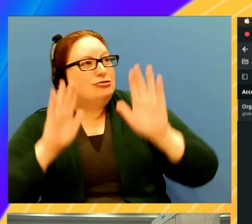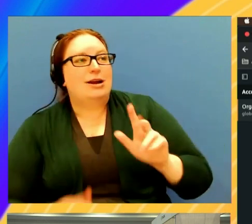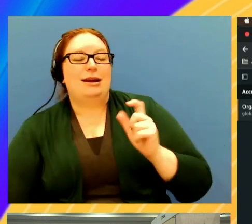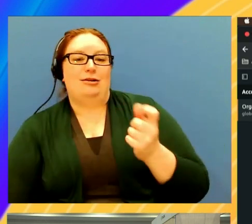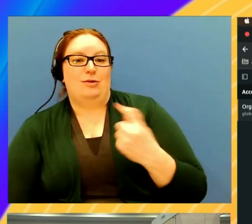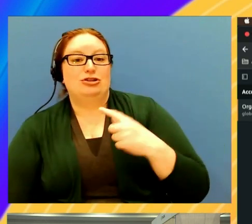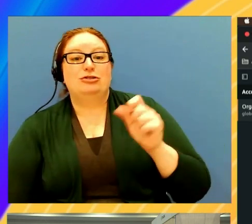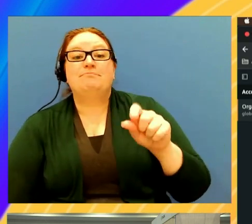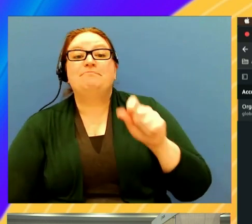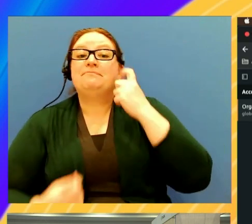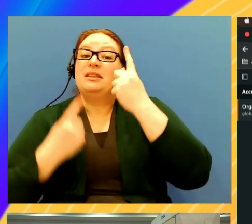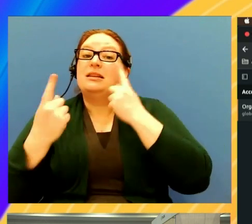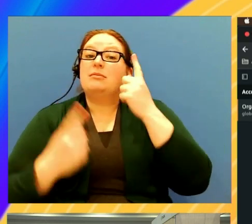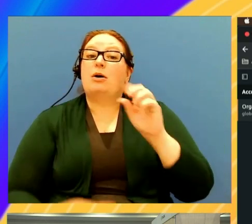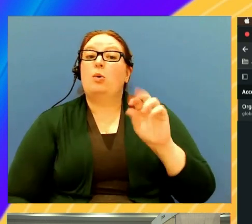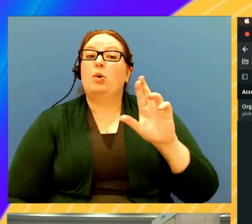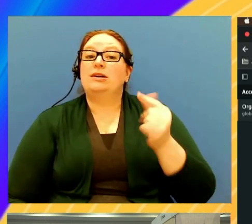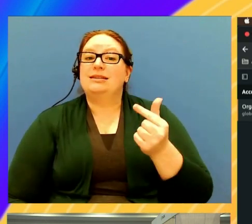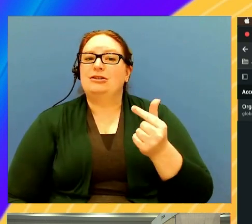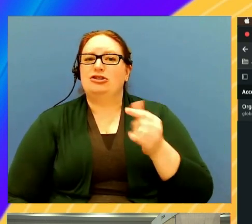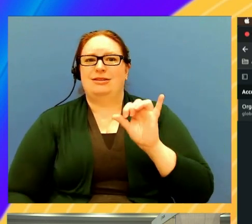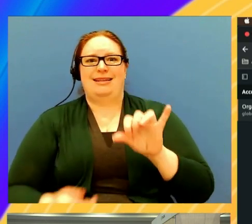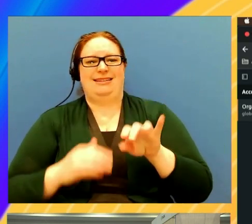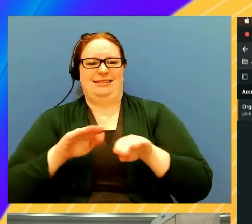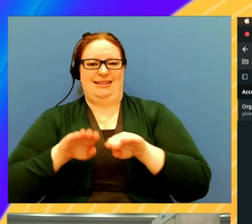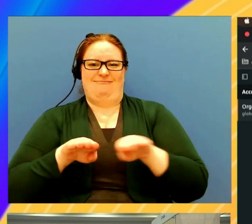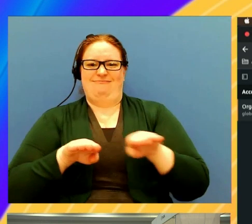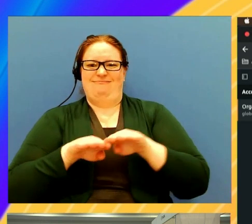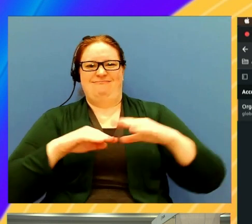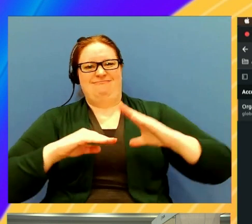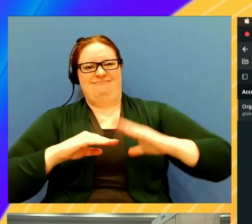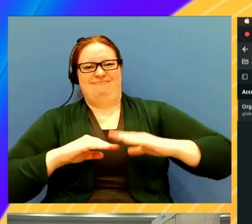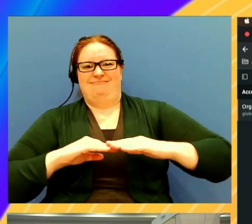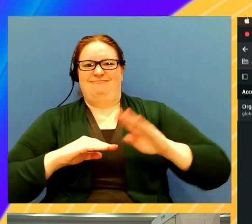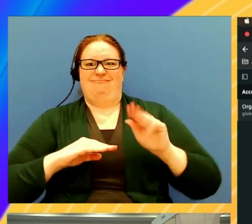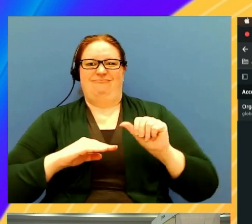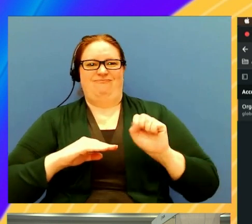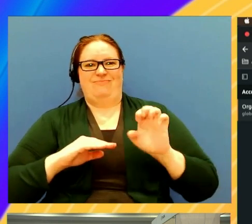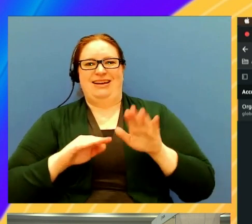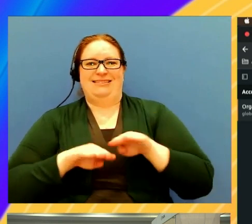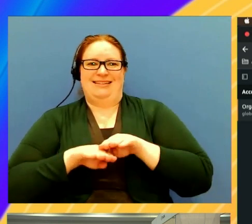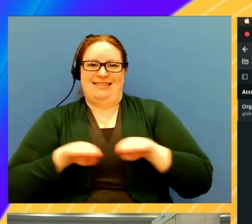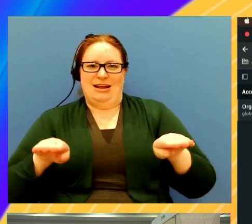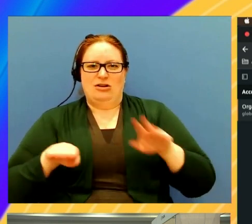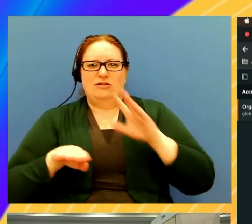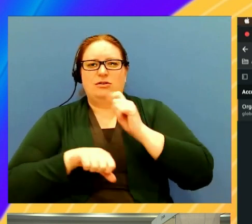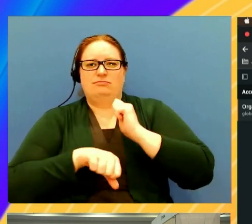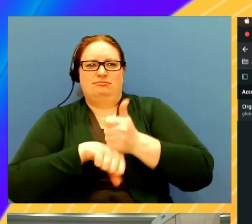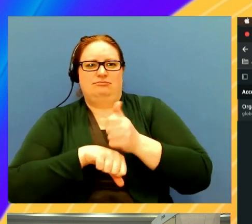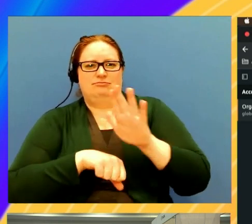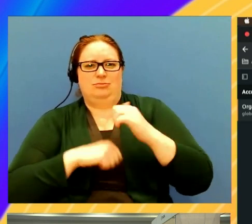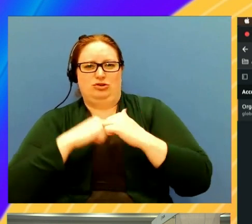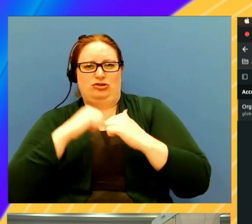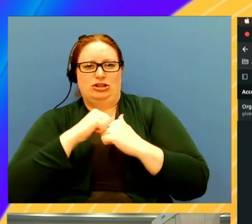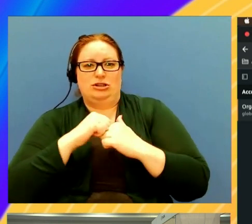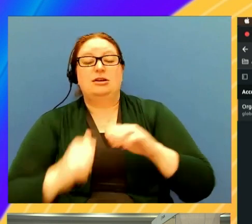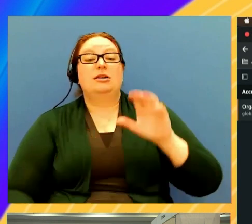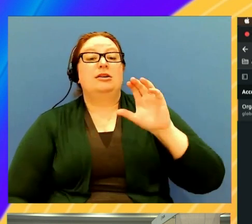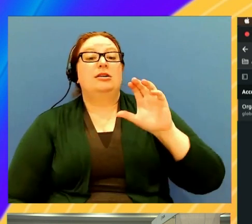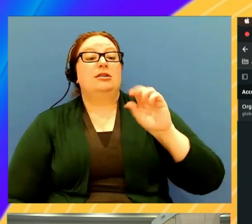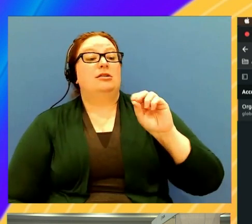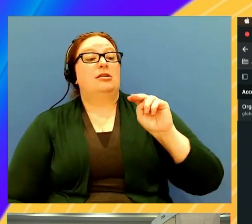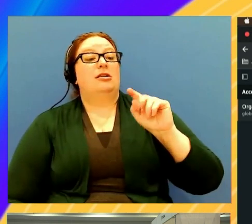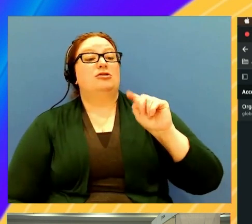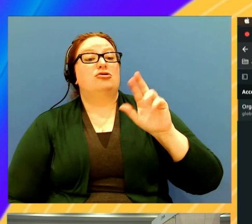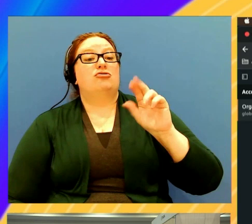about organizations as really the base layer in how you create your organizational structure. Control Tower really operates on the level above